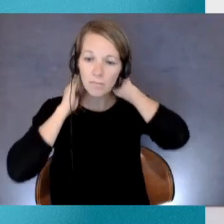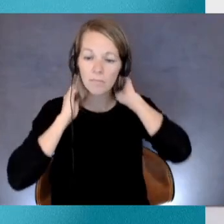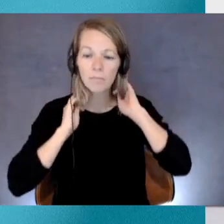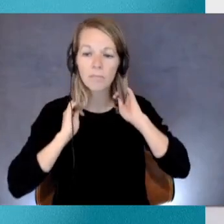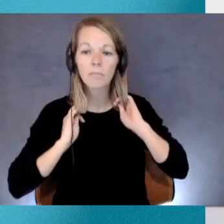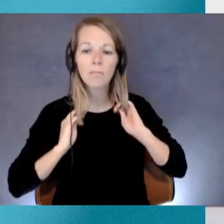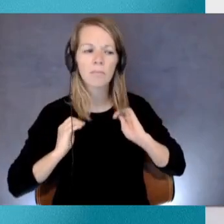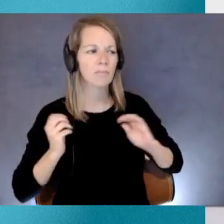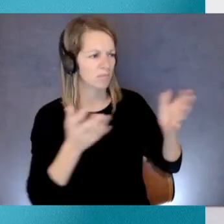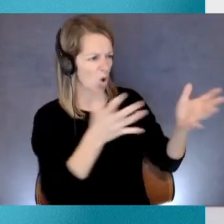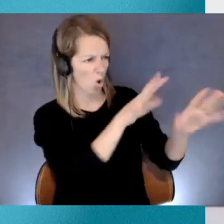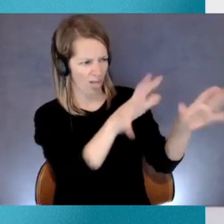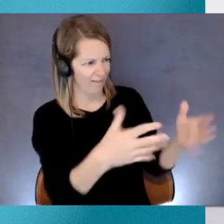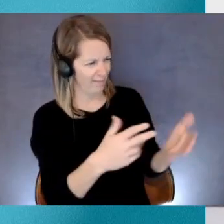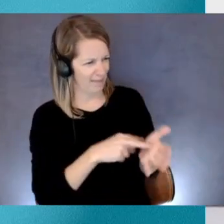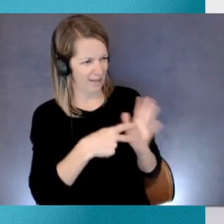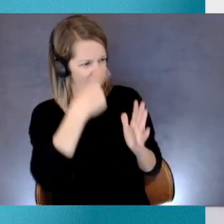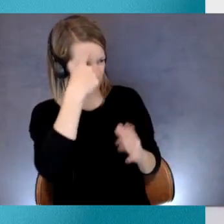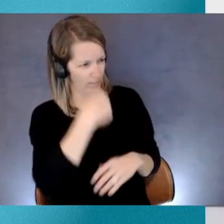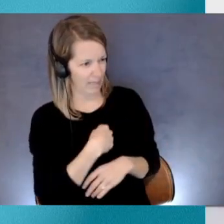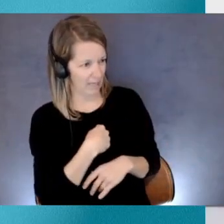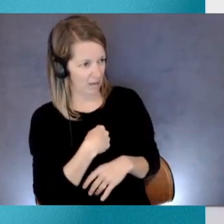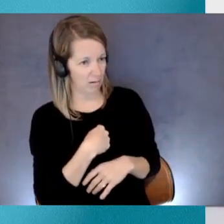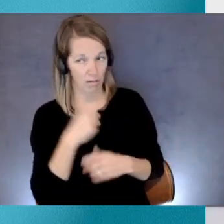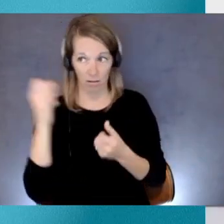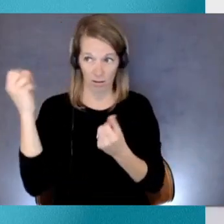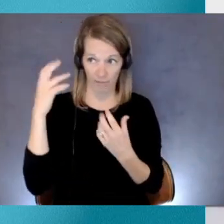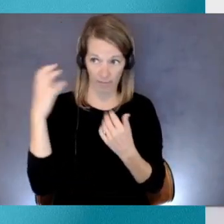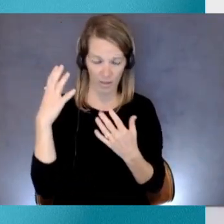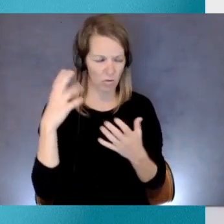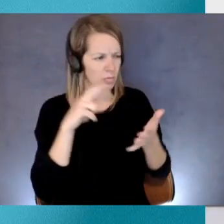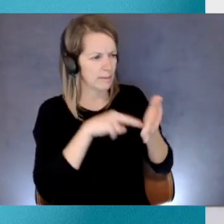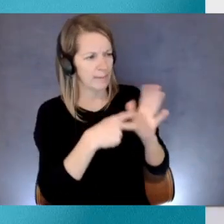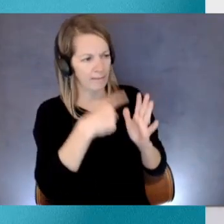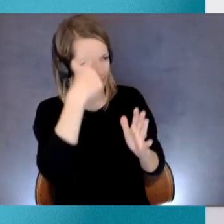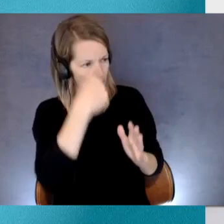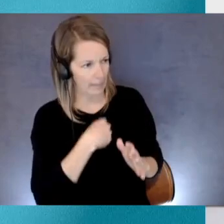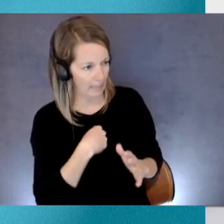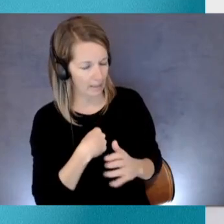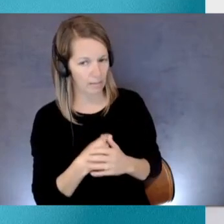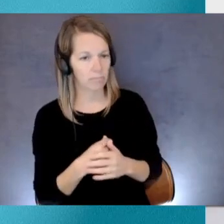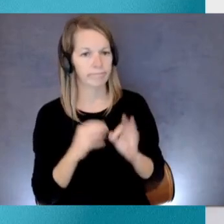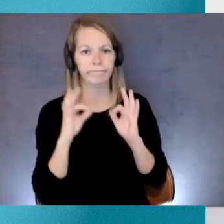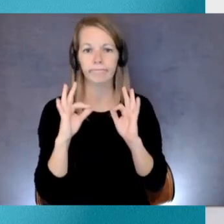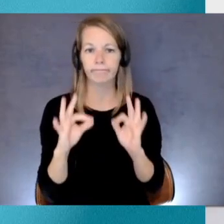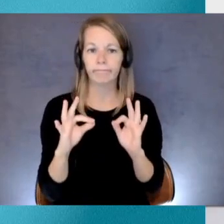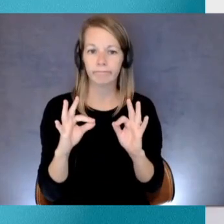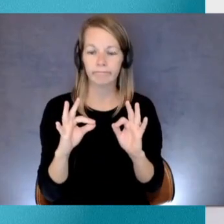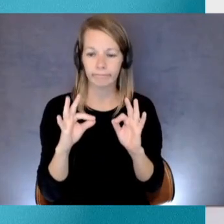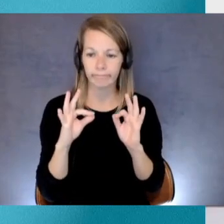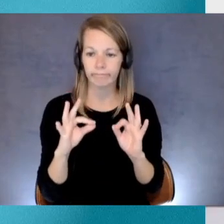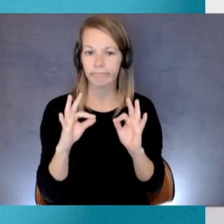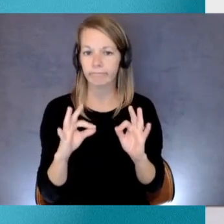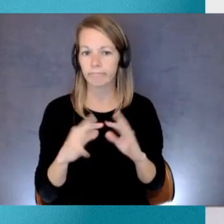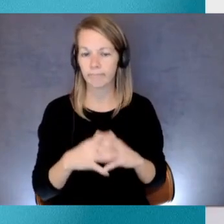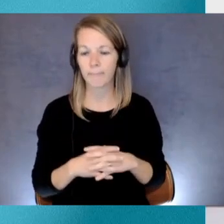What does that mean for me? Yeah. So you've given me information. What does that mean for my daily life? Excellent. Excellent. Excellent.